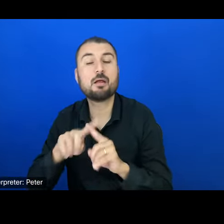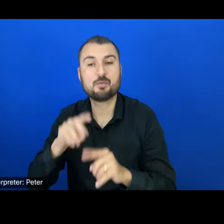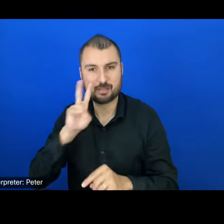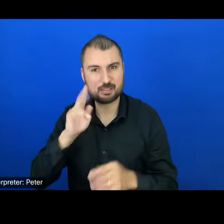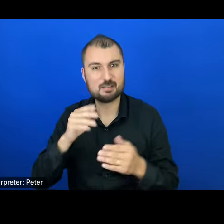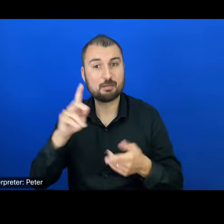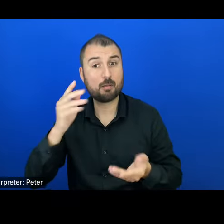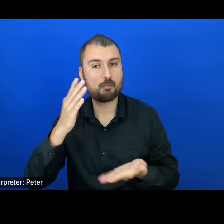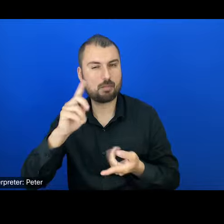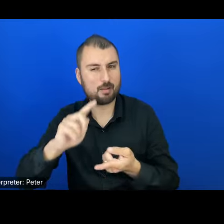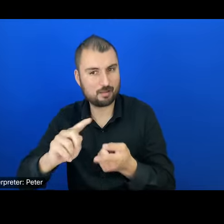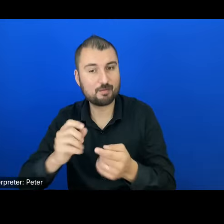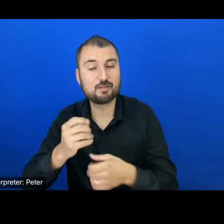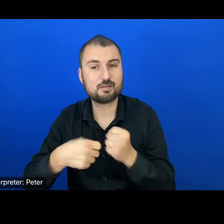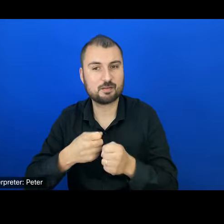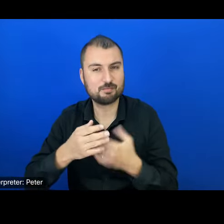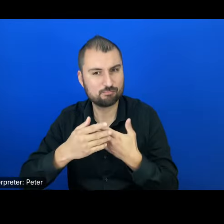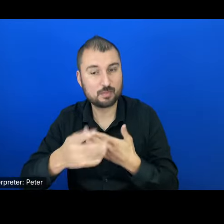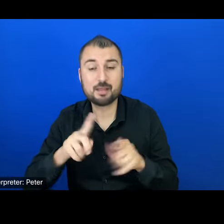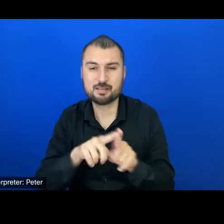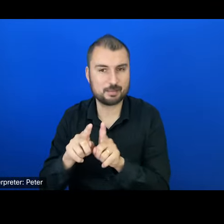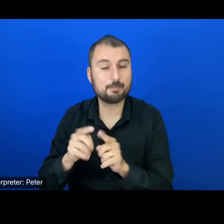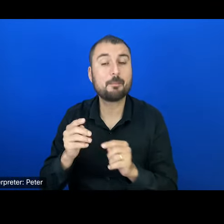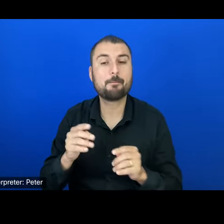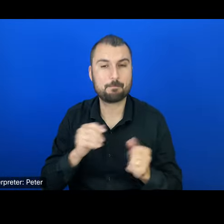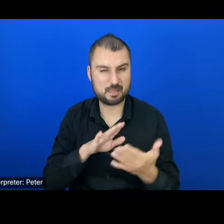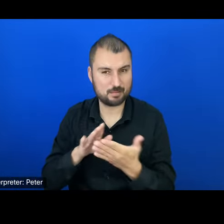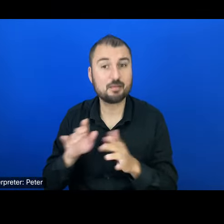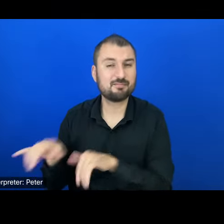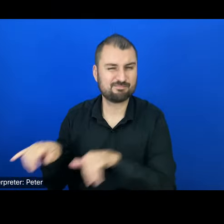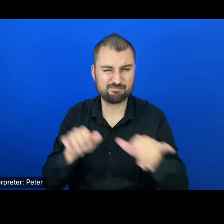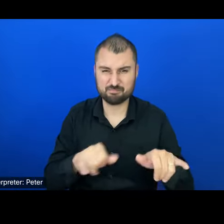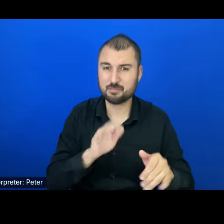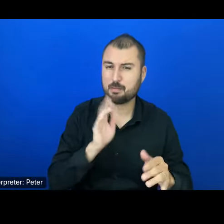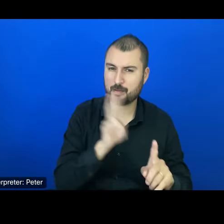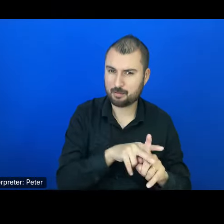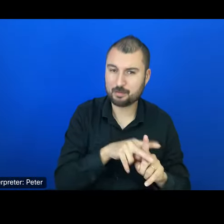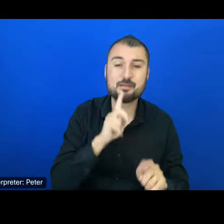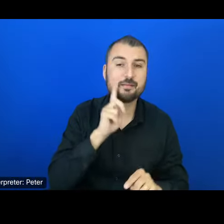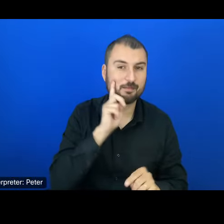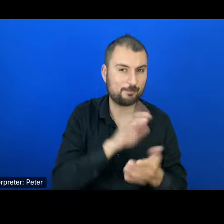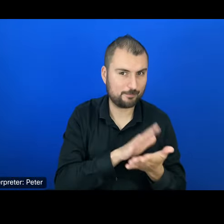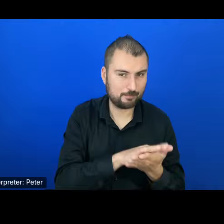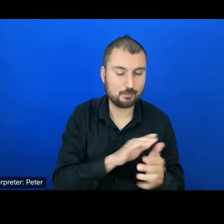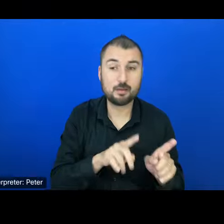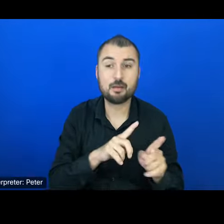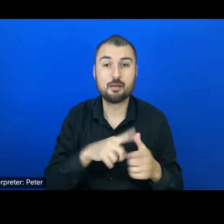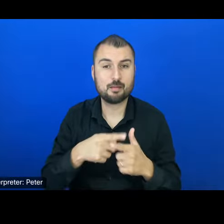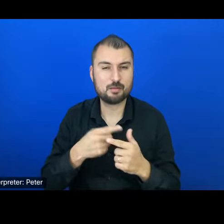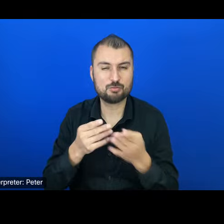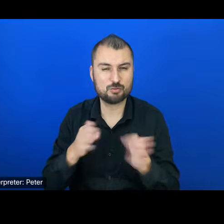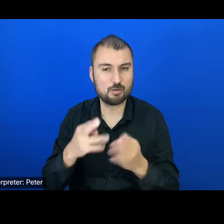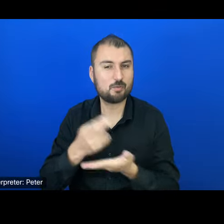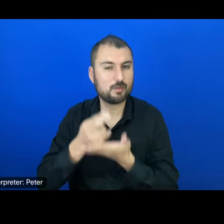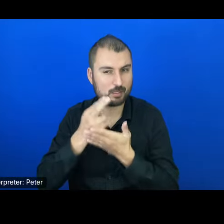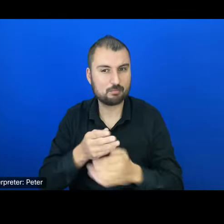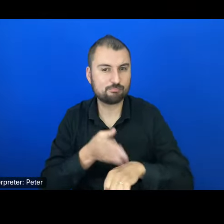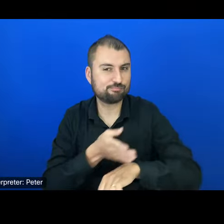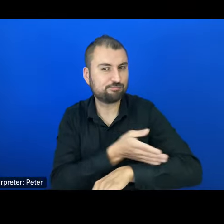forward. And same methodology as I explained at the deaf school. And then general rehab and